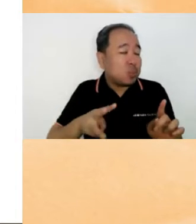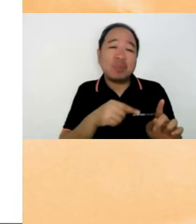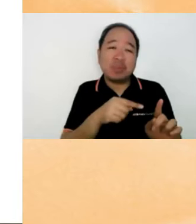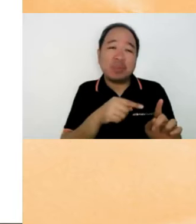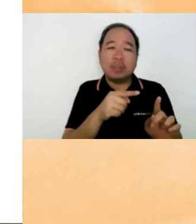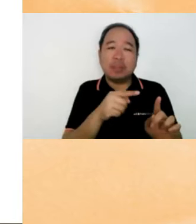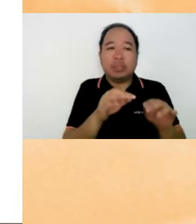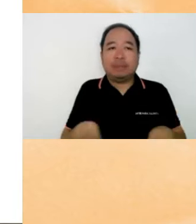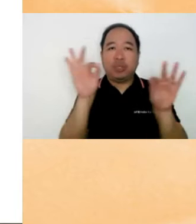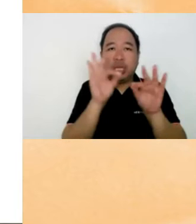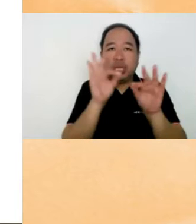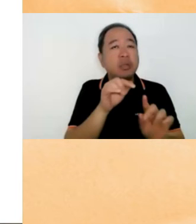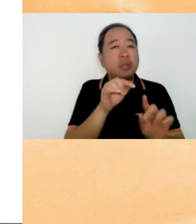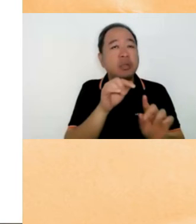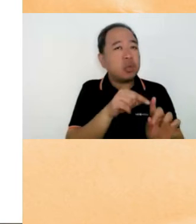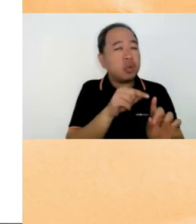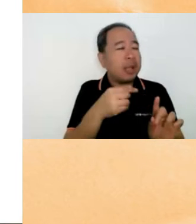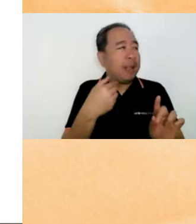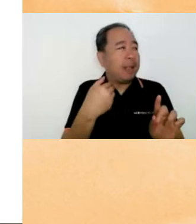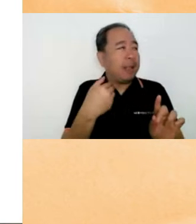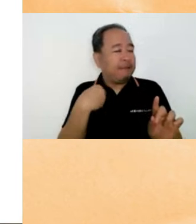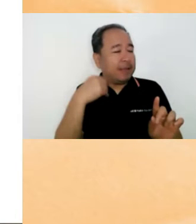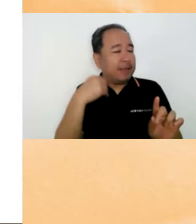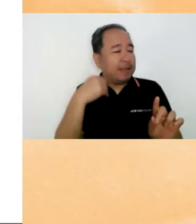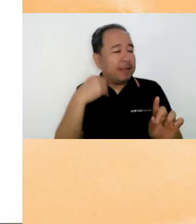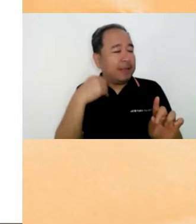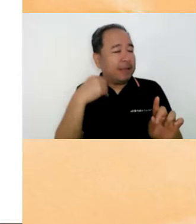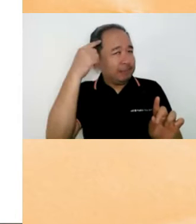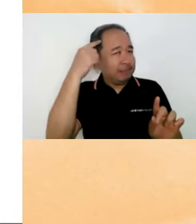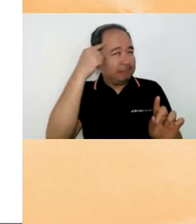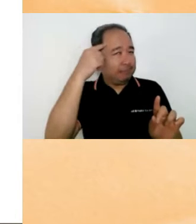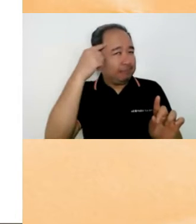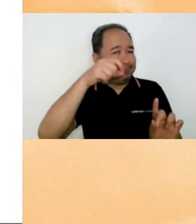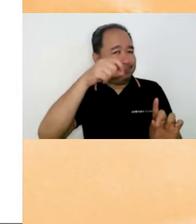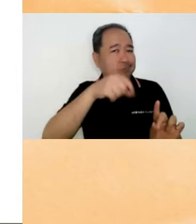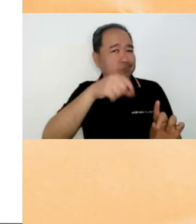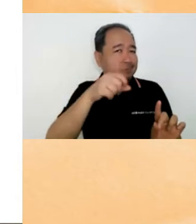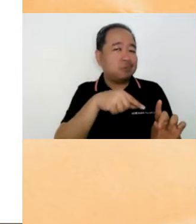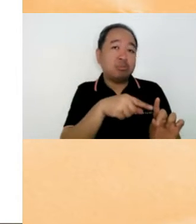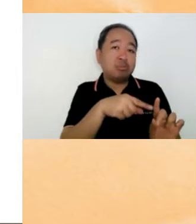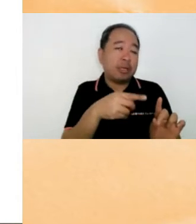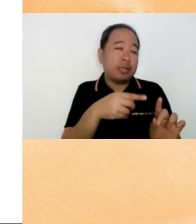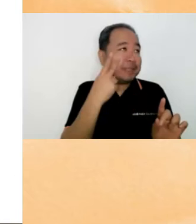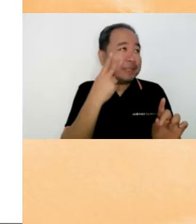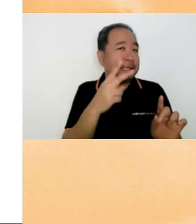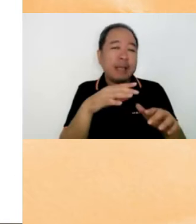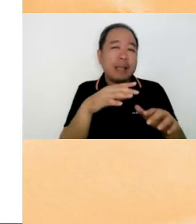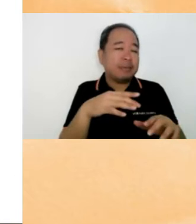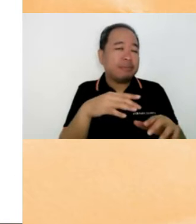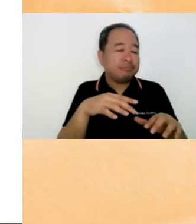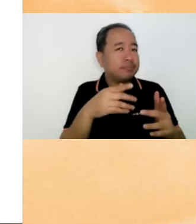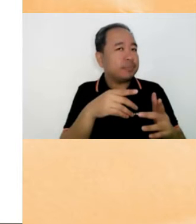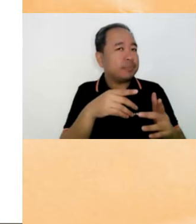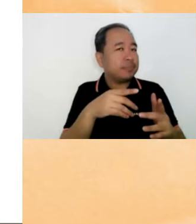cognitive and physical stimulation, you know, like touching, hugging, and